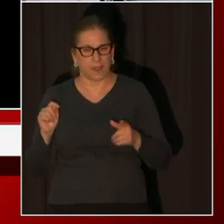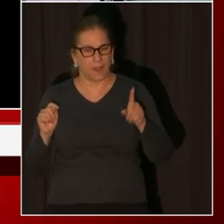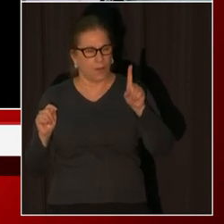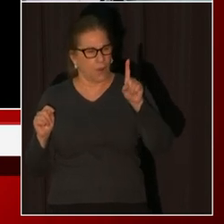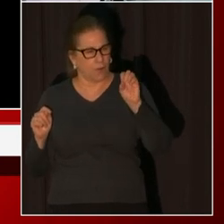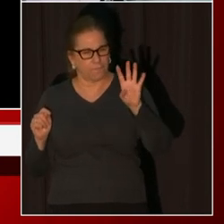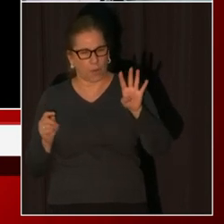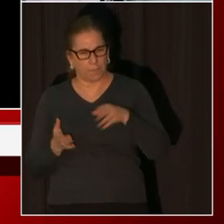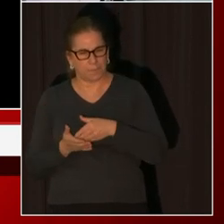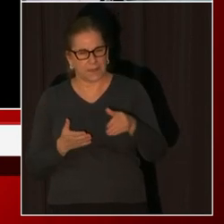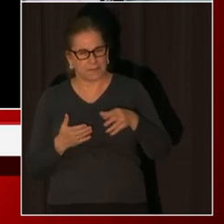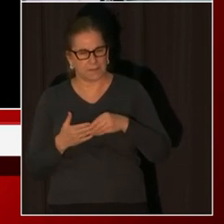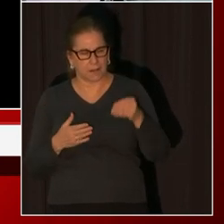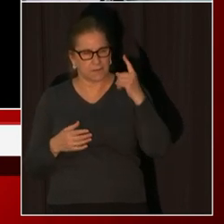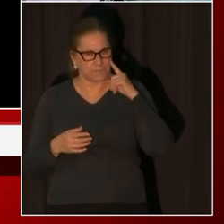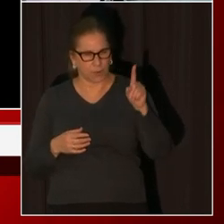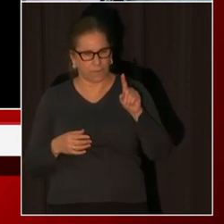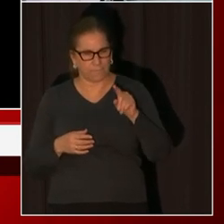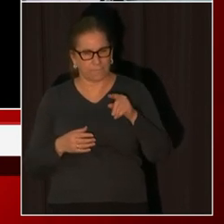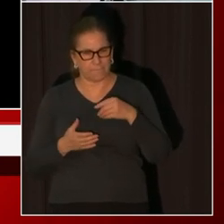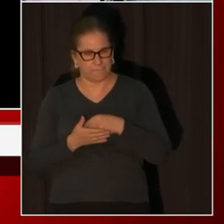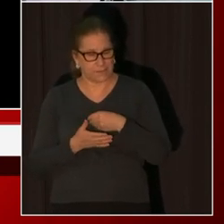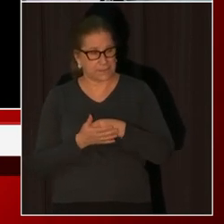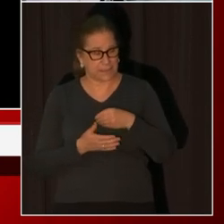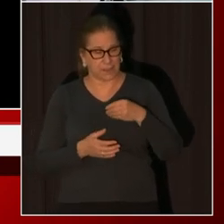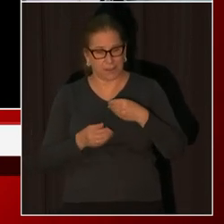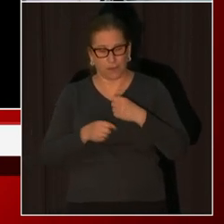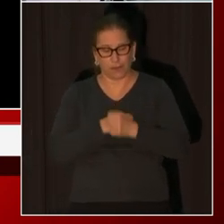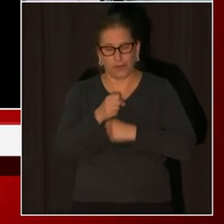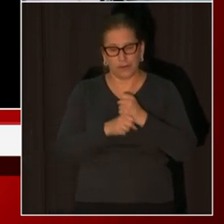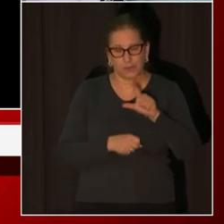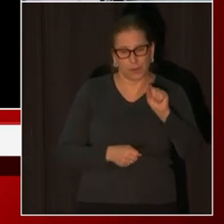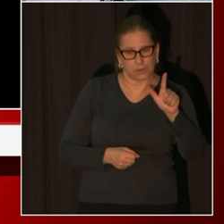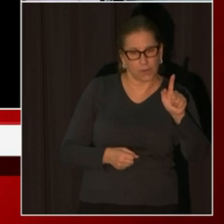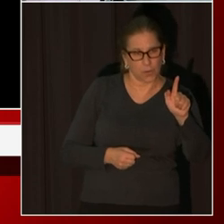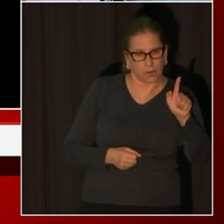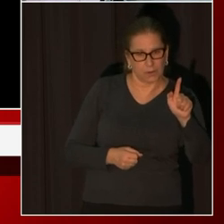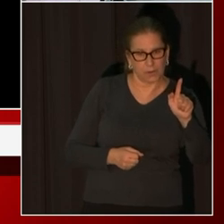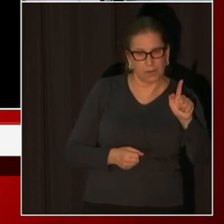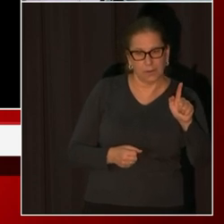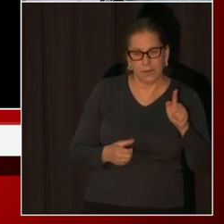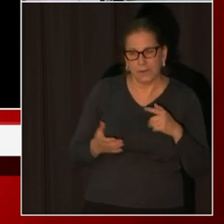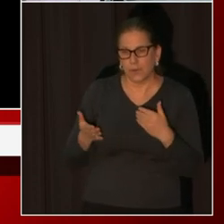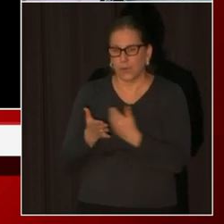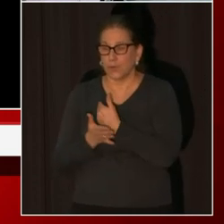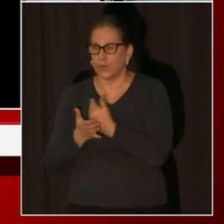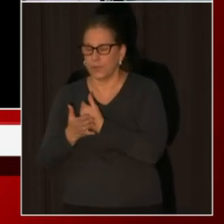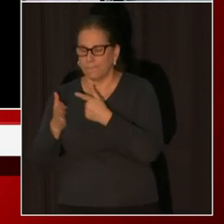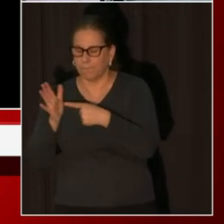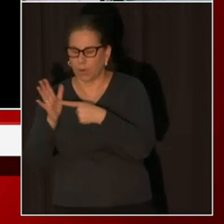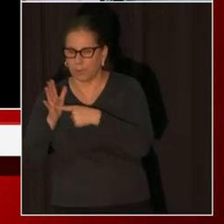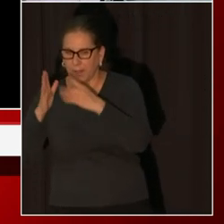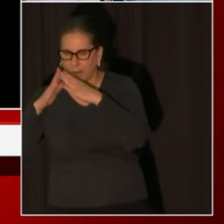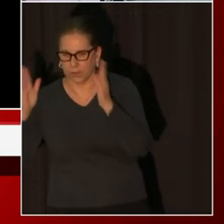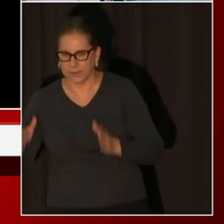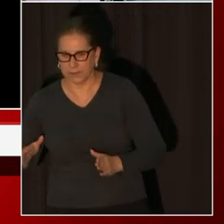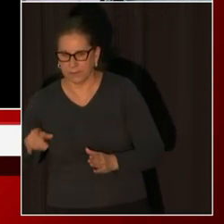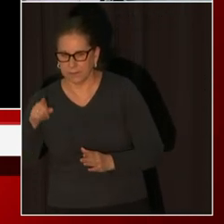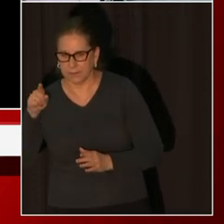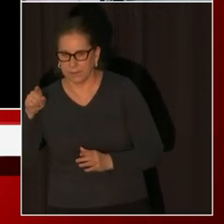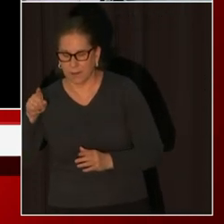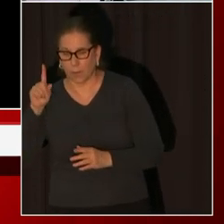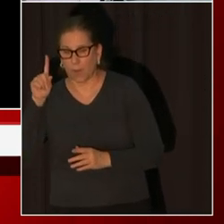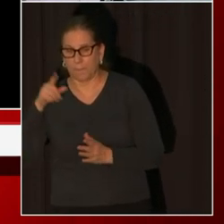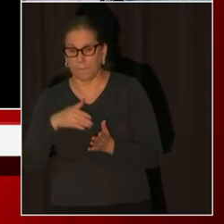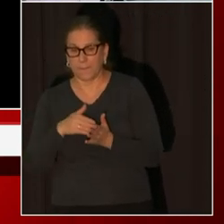21 to create 1,000 new units of affordable housing, adds $1 million to the Preservation Fund